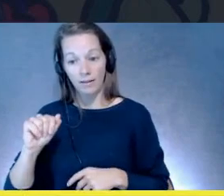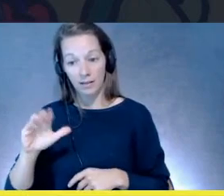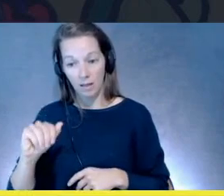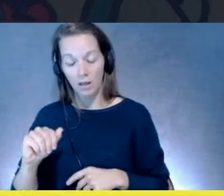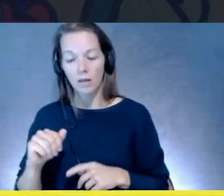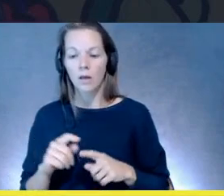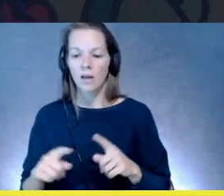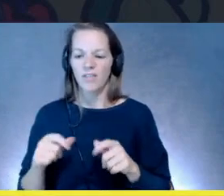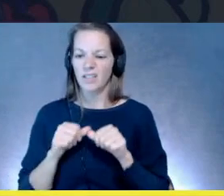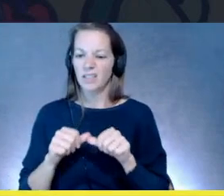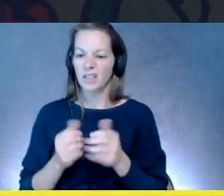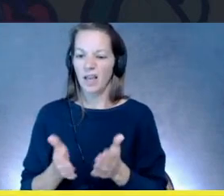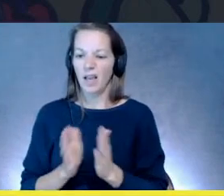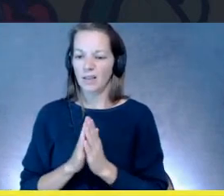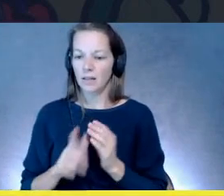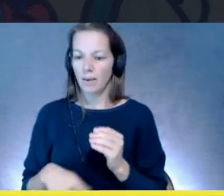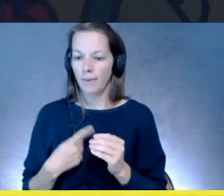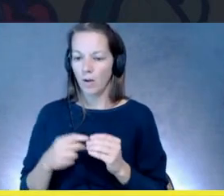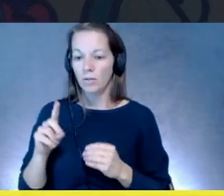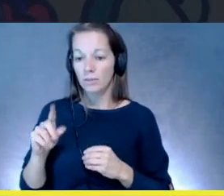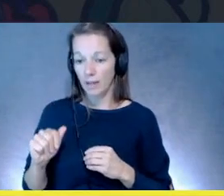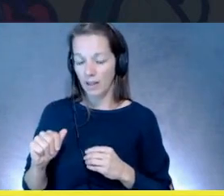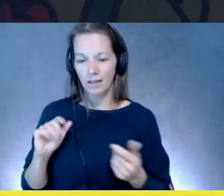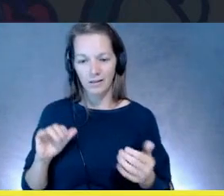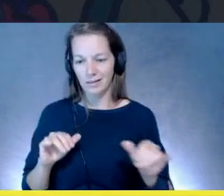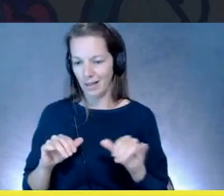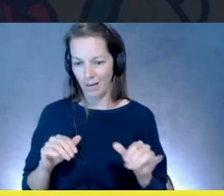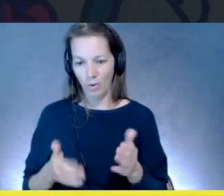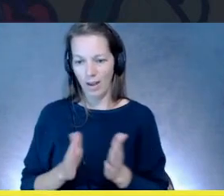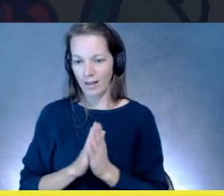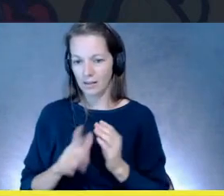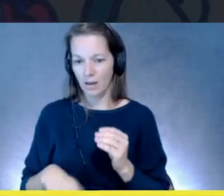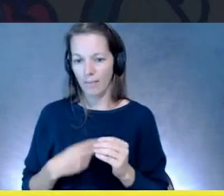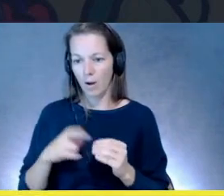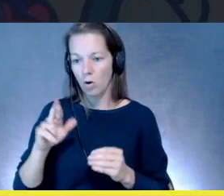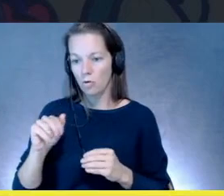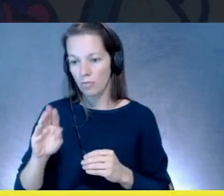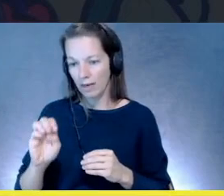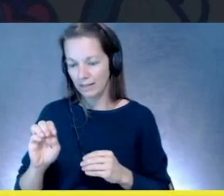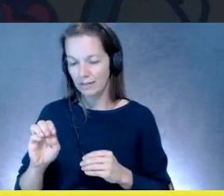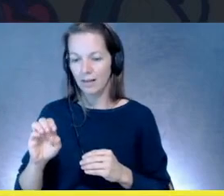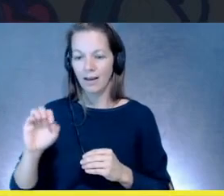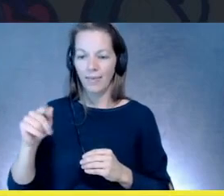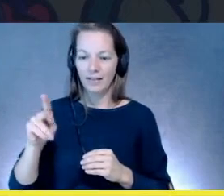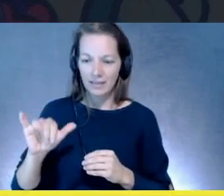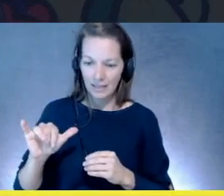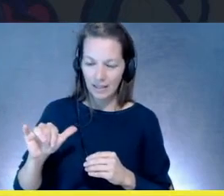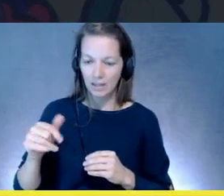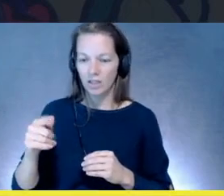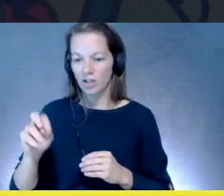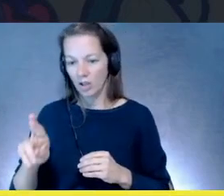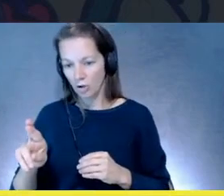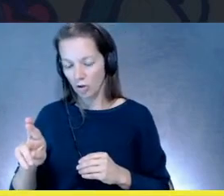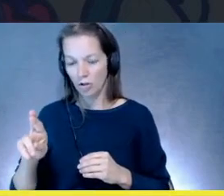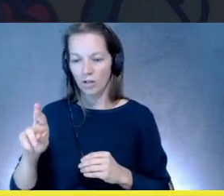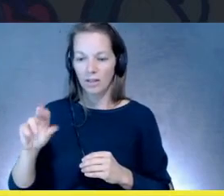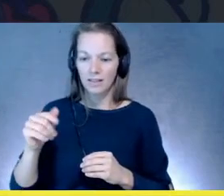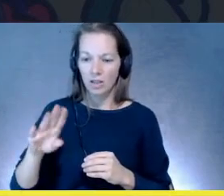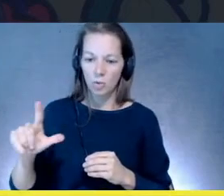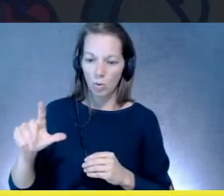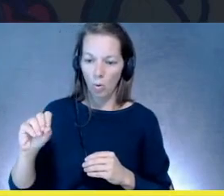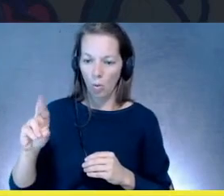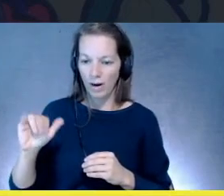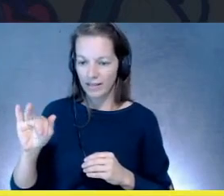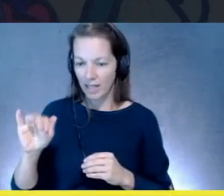consistently ask about disability, just like we ask about race and ethnicity, and gender and sexual orientation. That's important